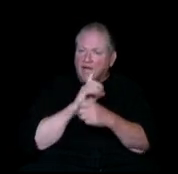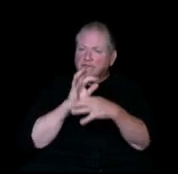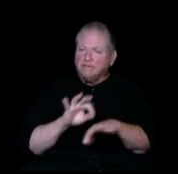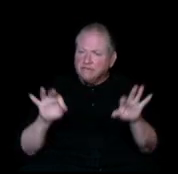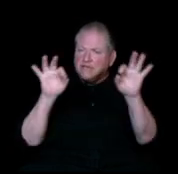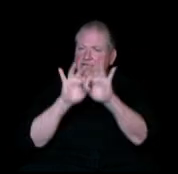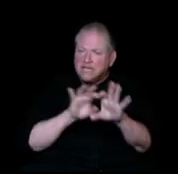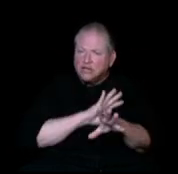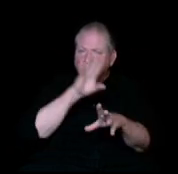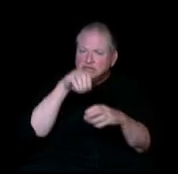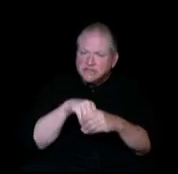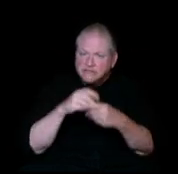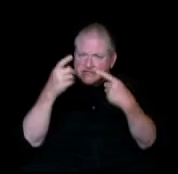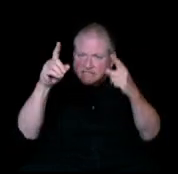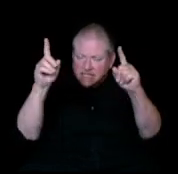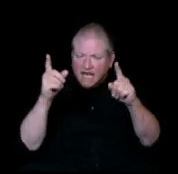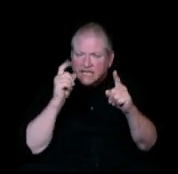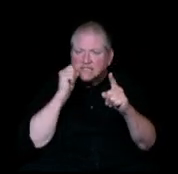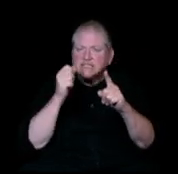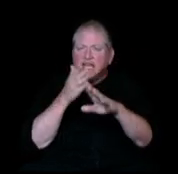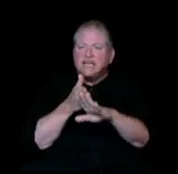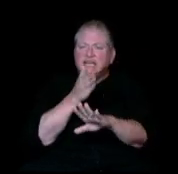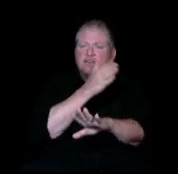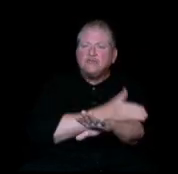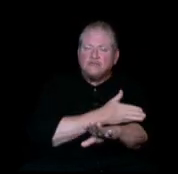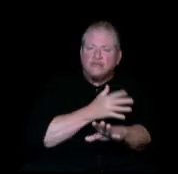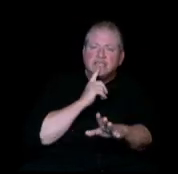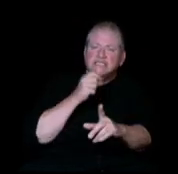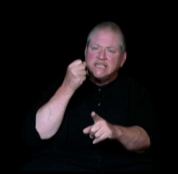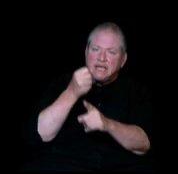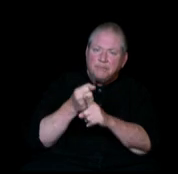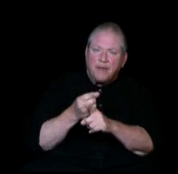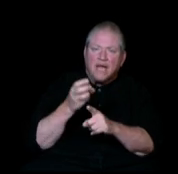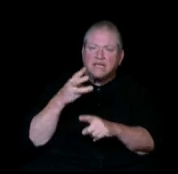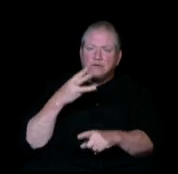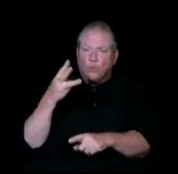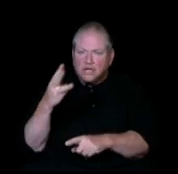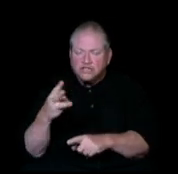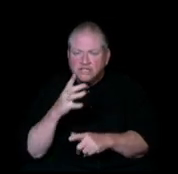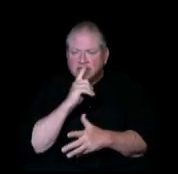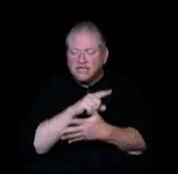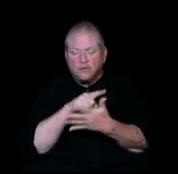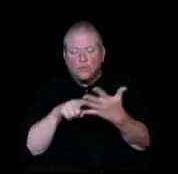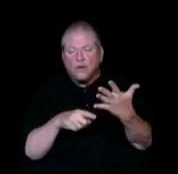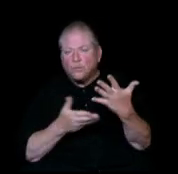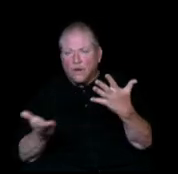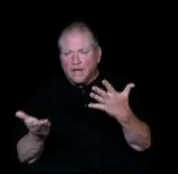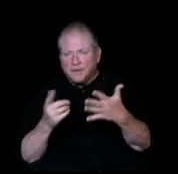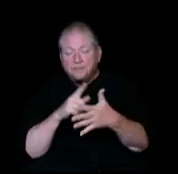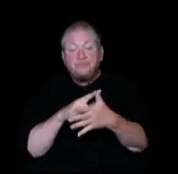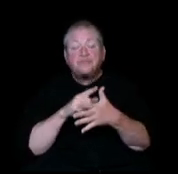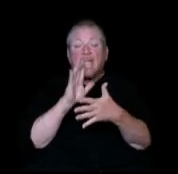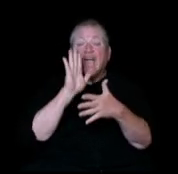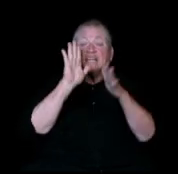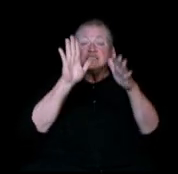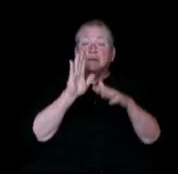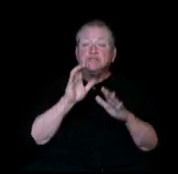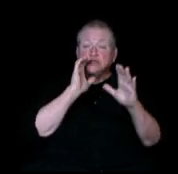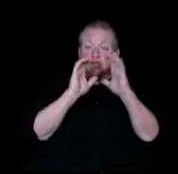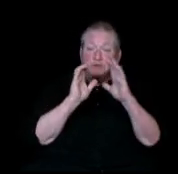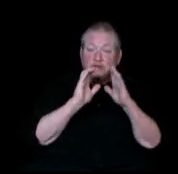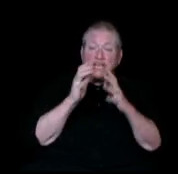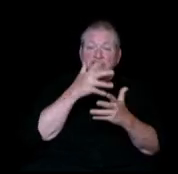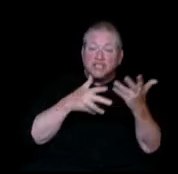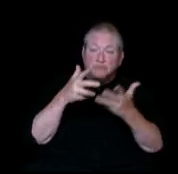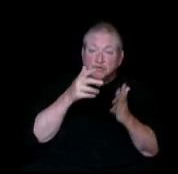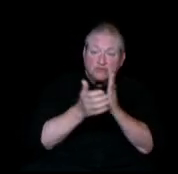success, enhance academic excellence, or increase Western's impact in Washington through one or more of the following: exceptional